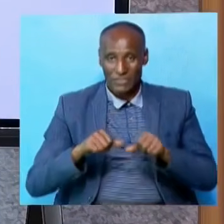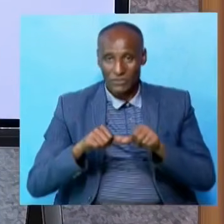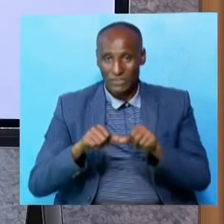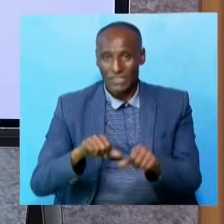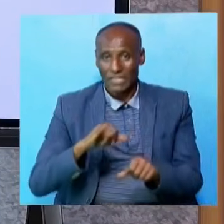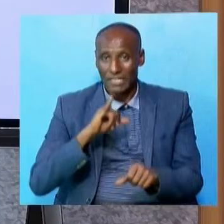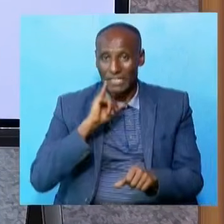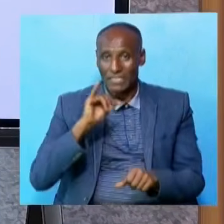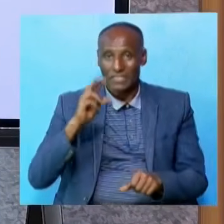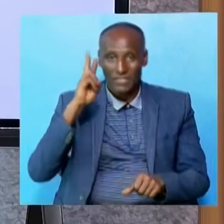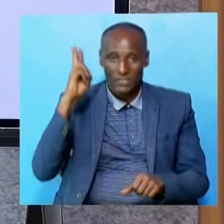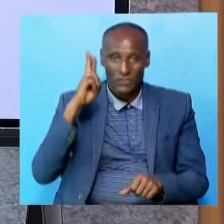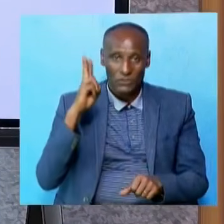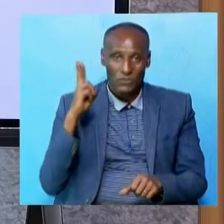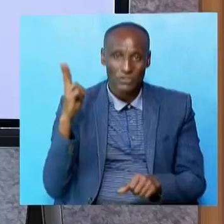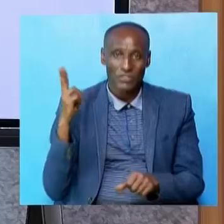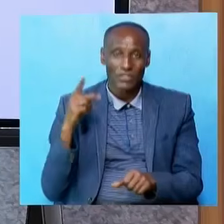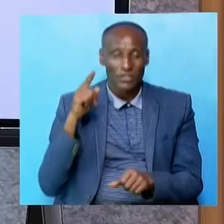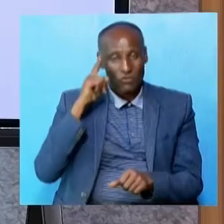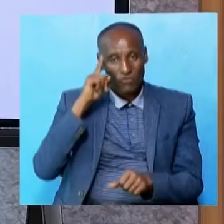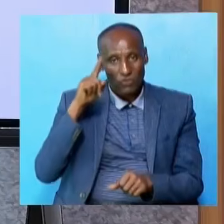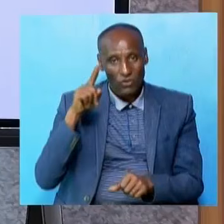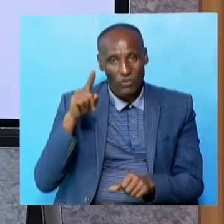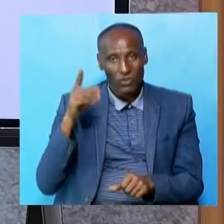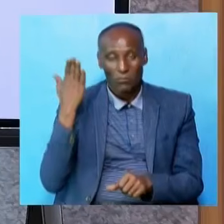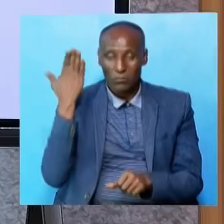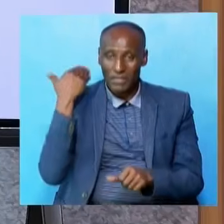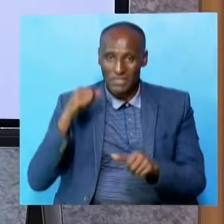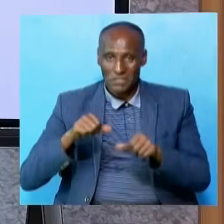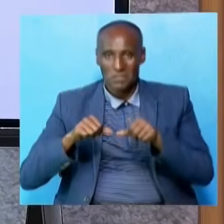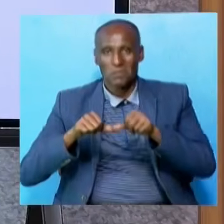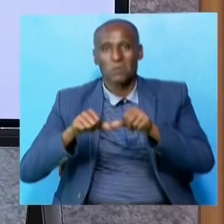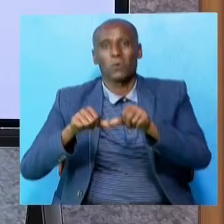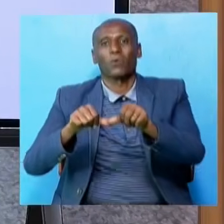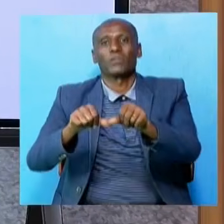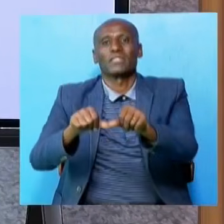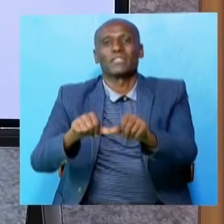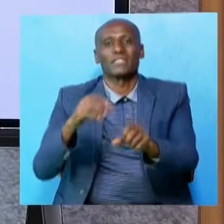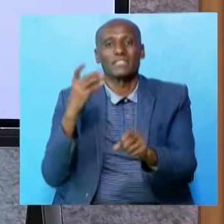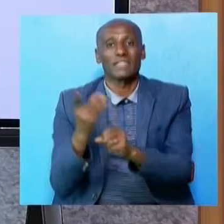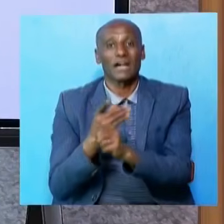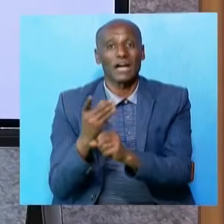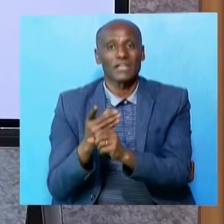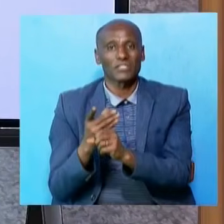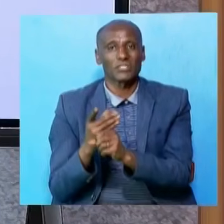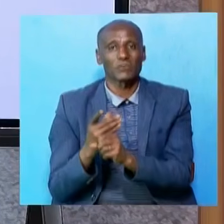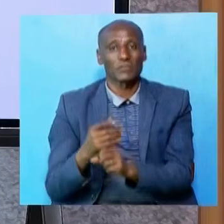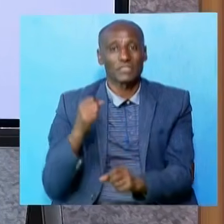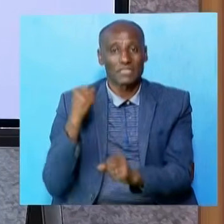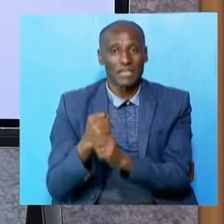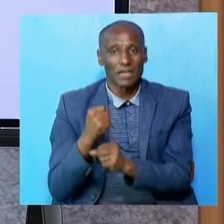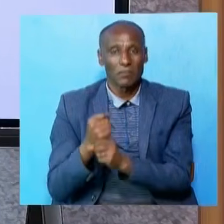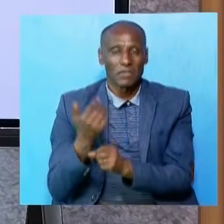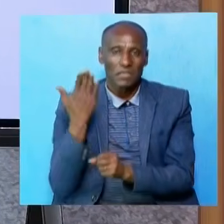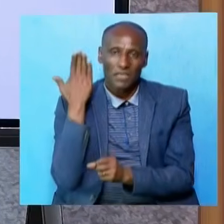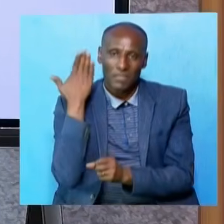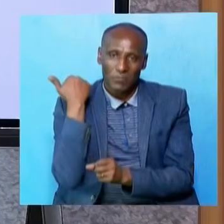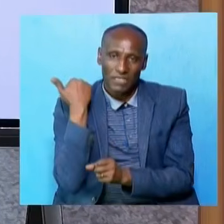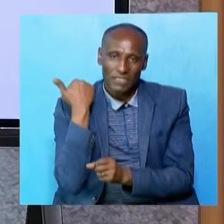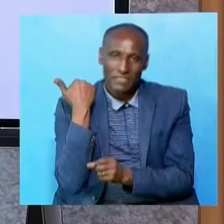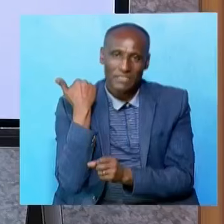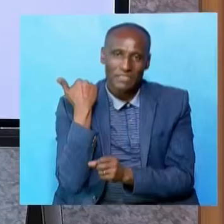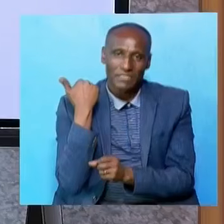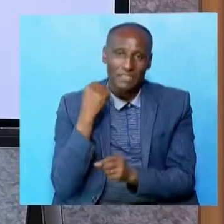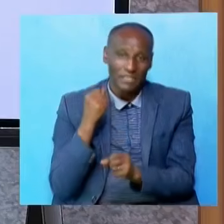is used for a past continuous action or an action that has happened in the past. And